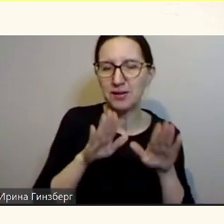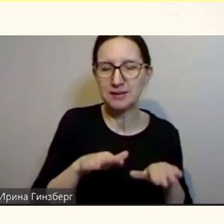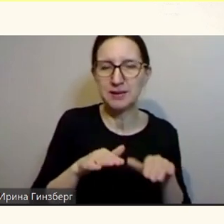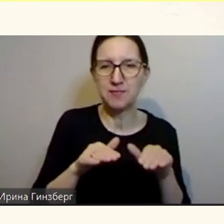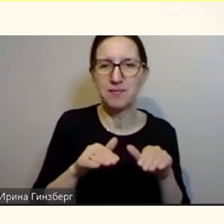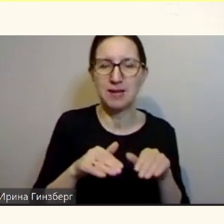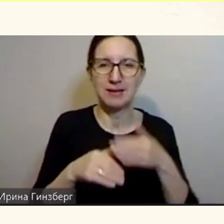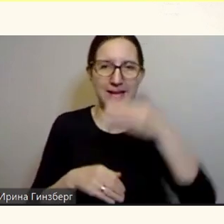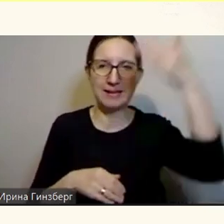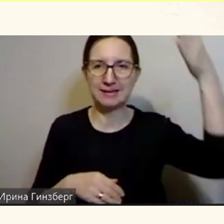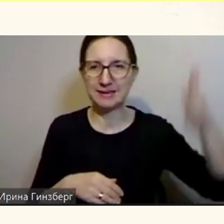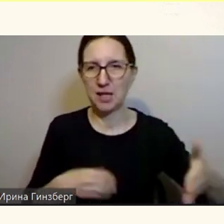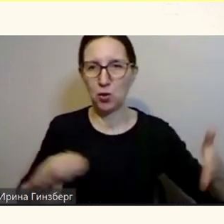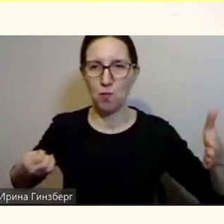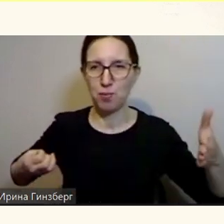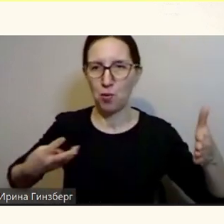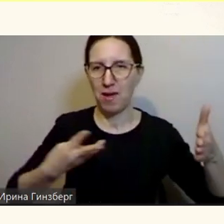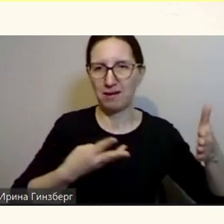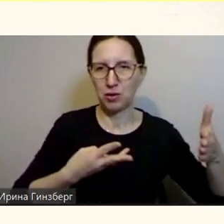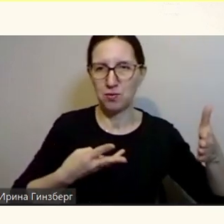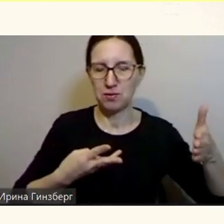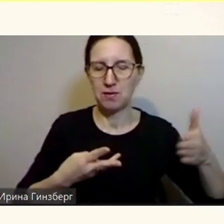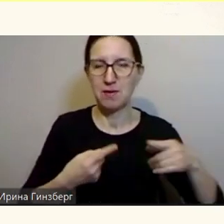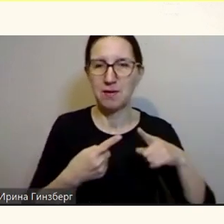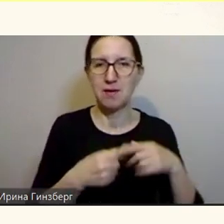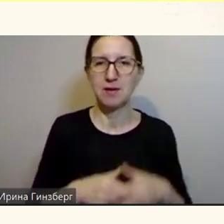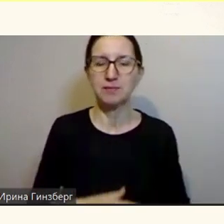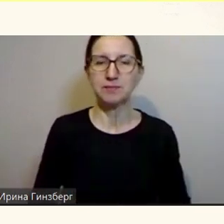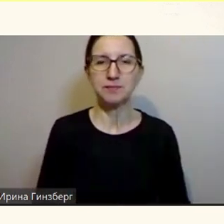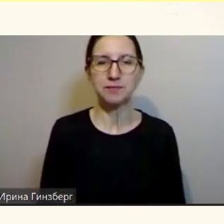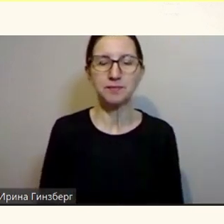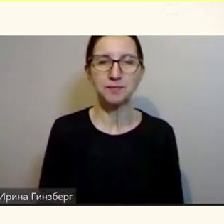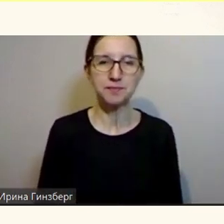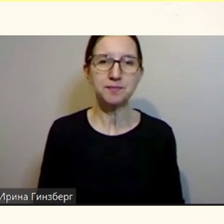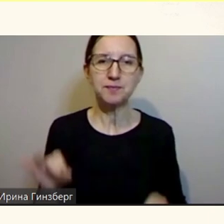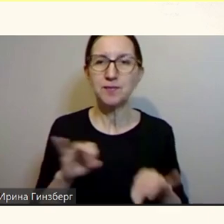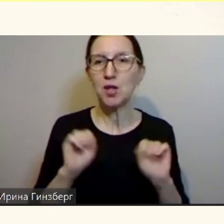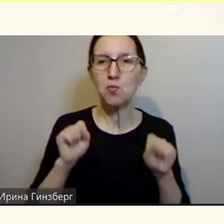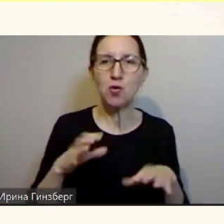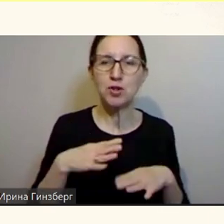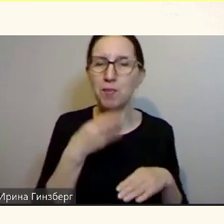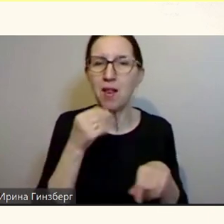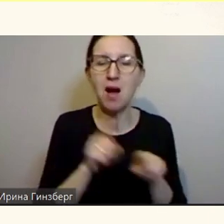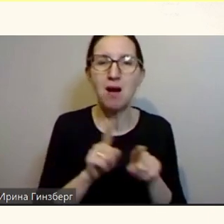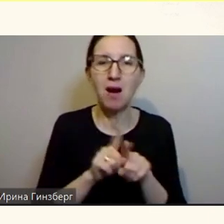view it very close up. So you were almost inside this birthday party.